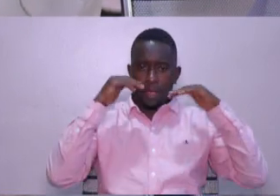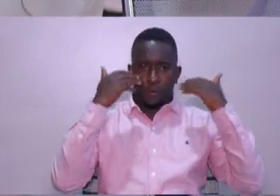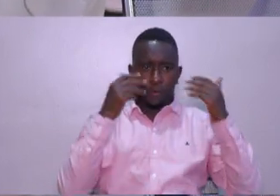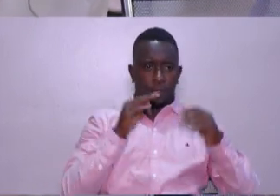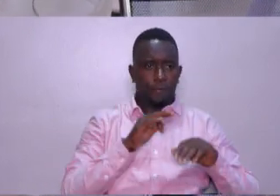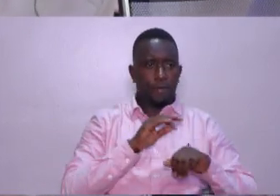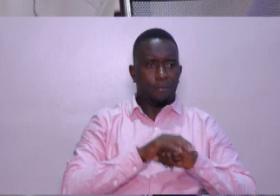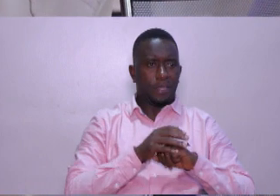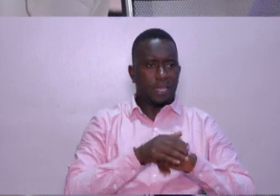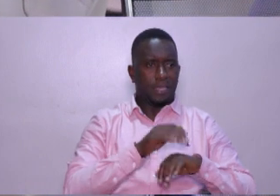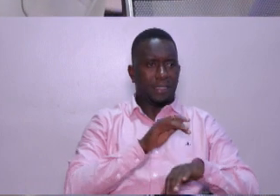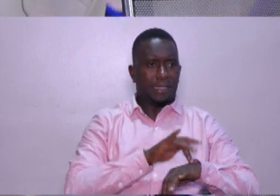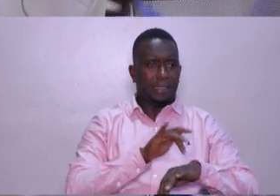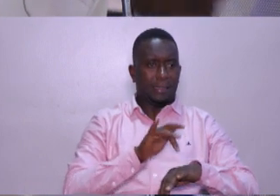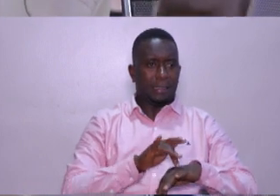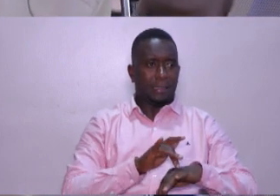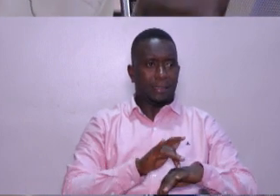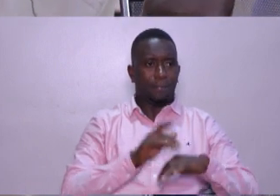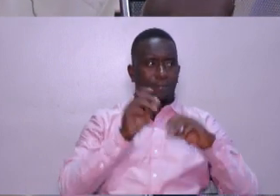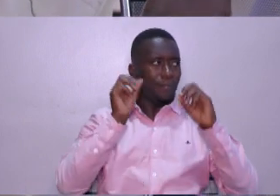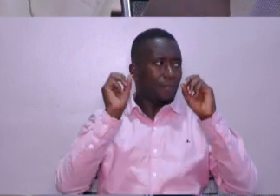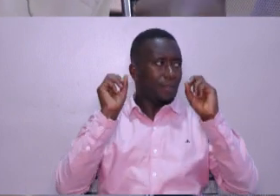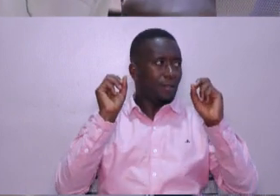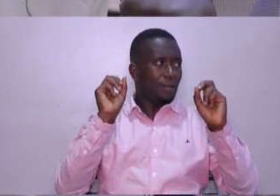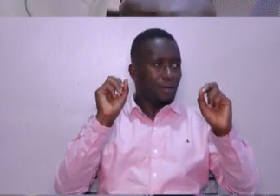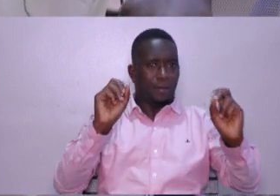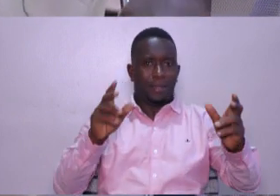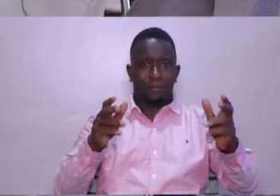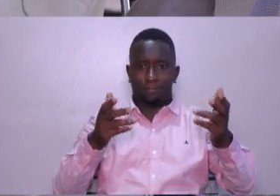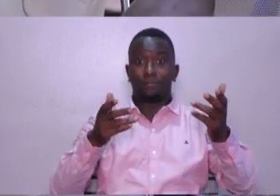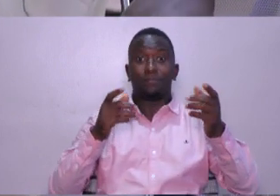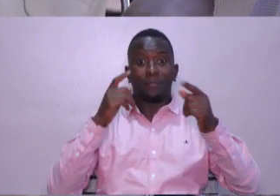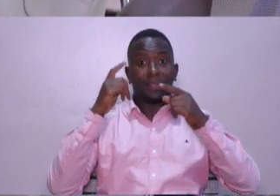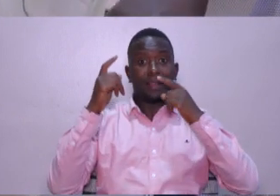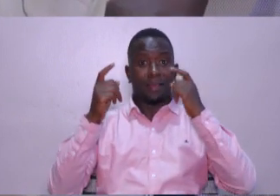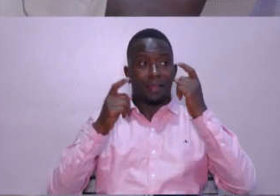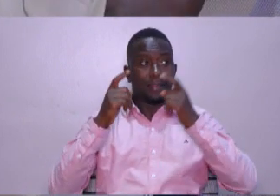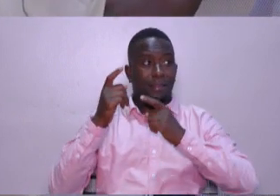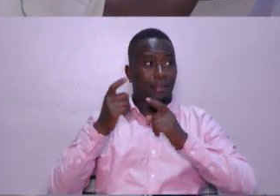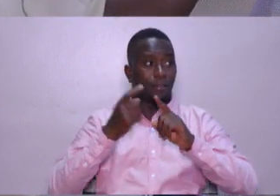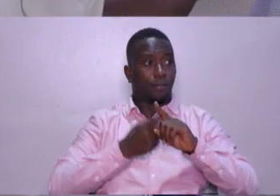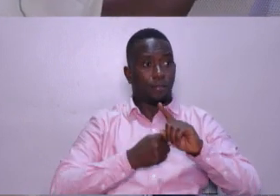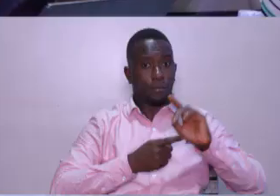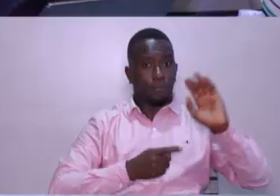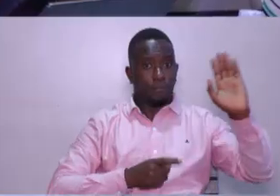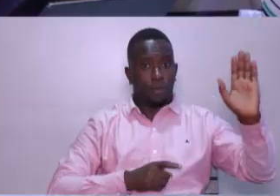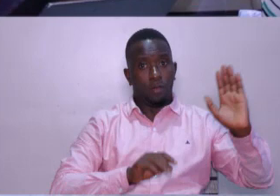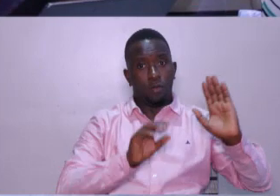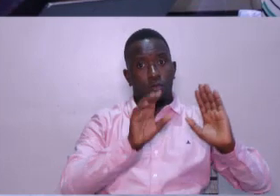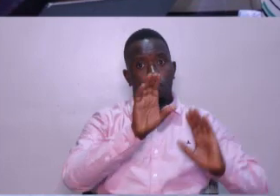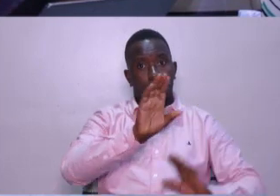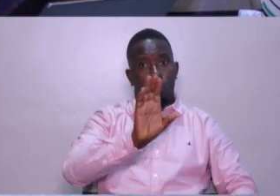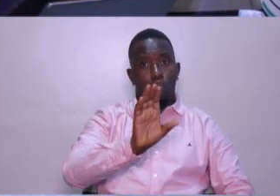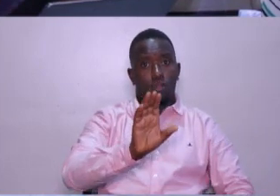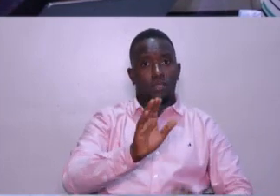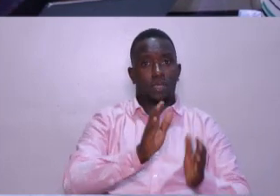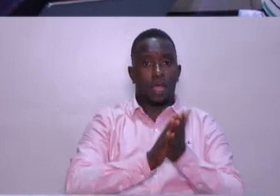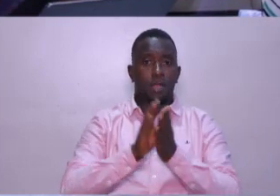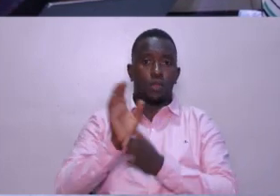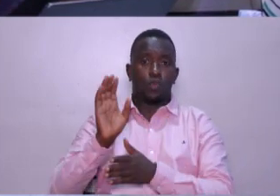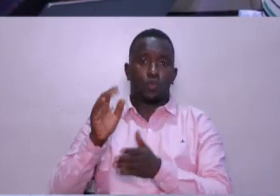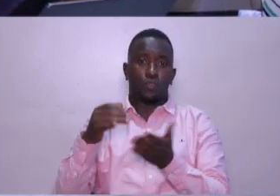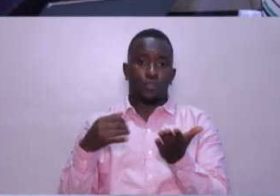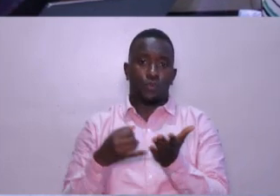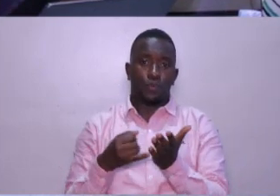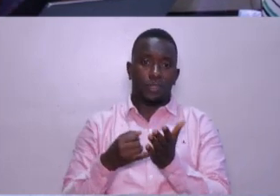okay. About the order, again, everything comes from from the course and the course content, how